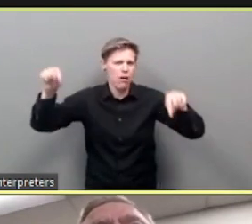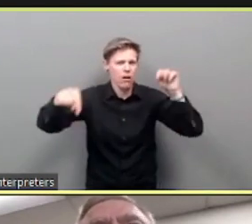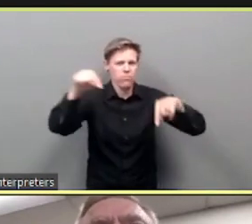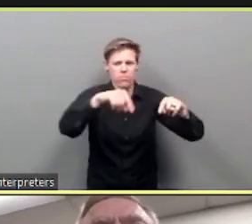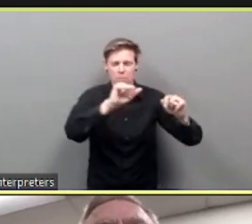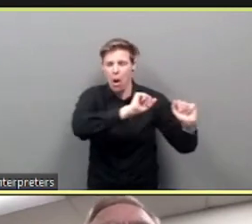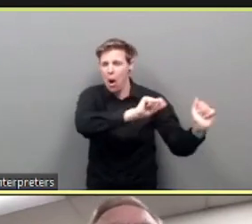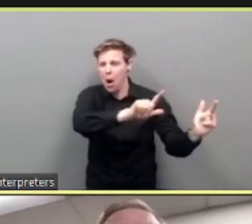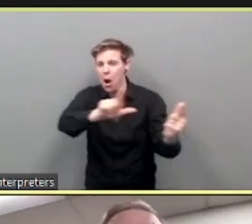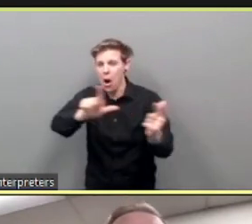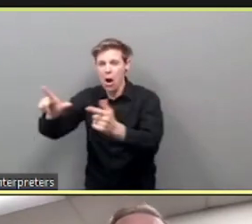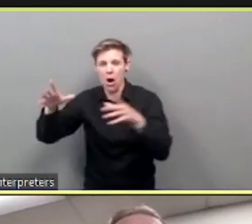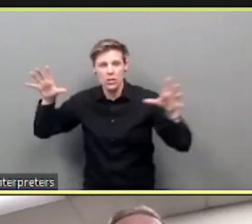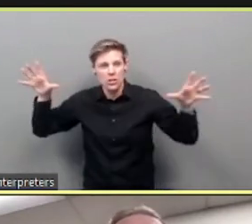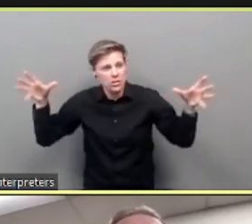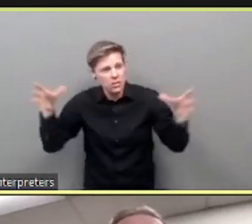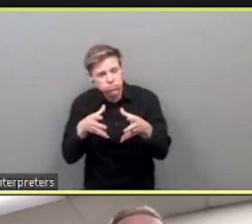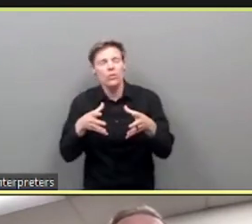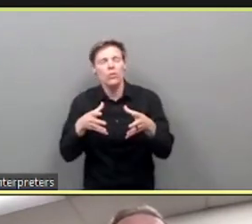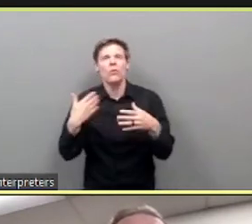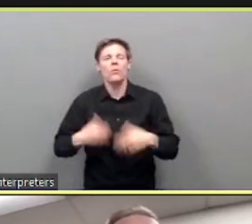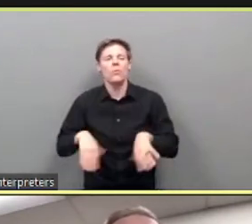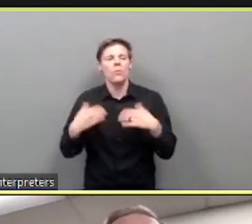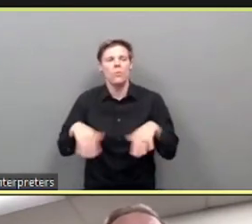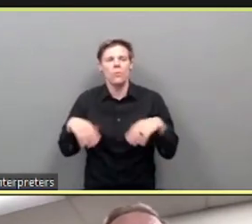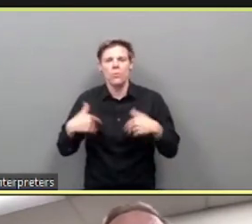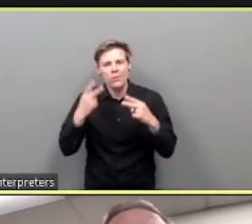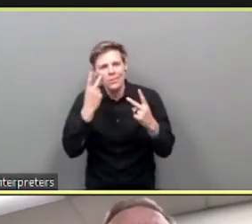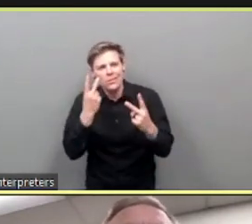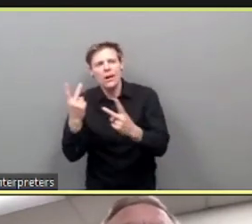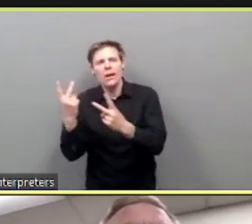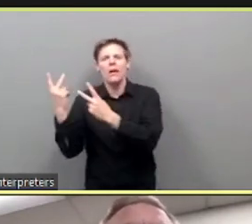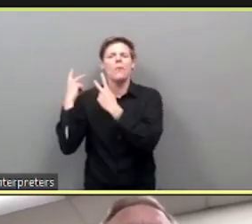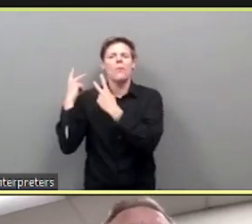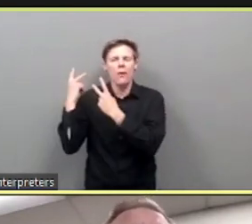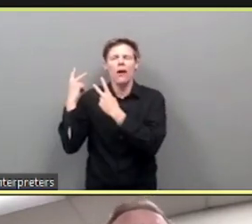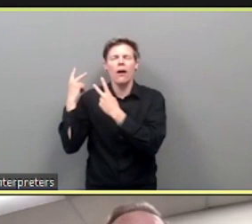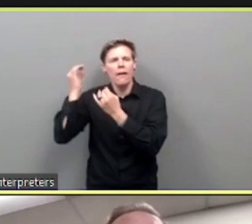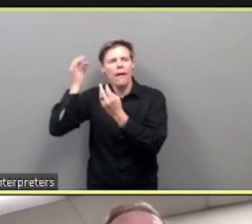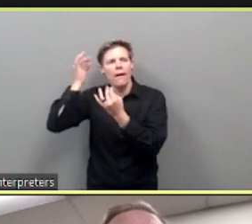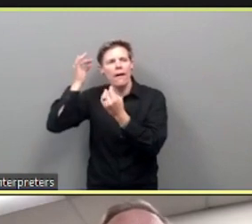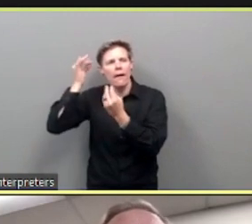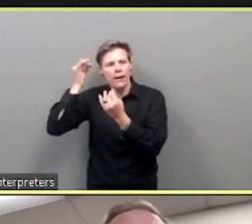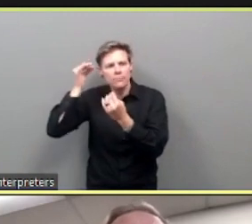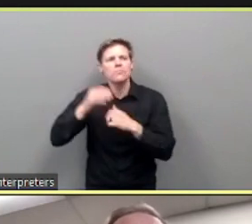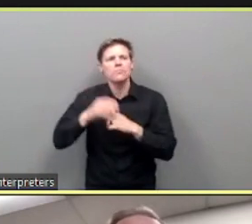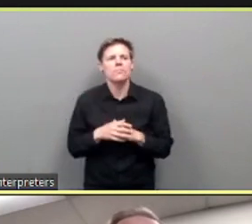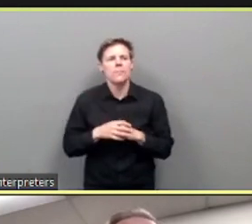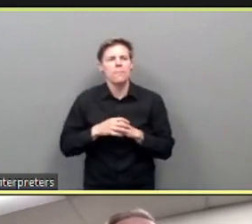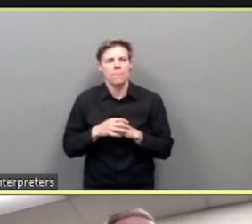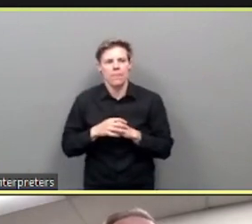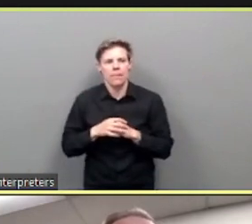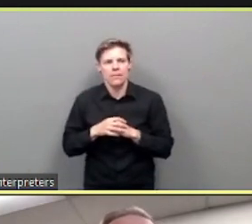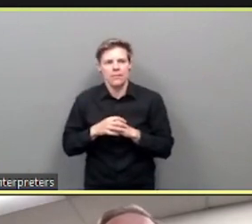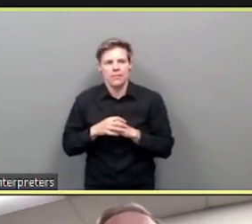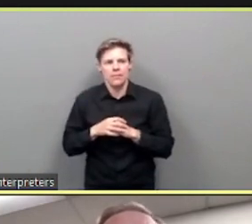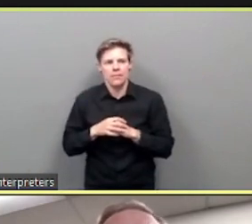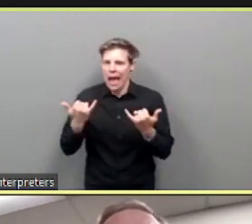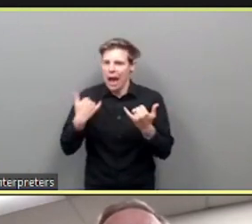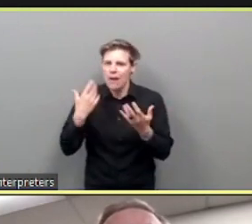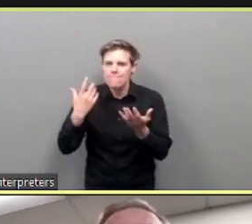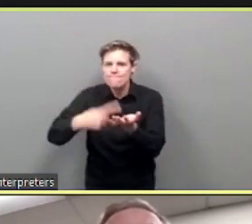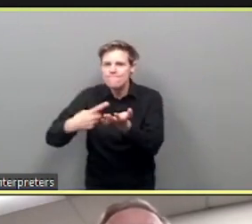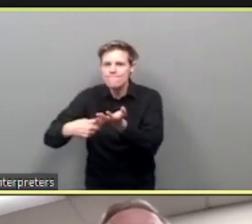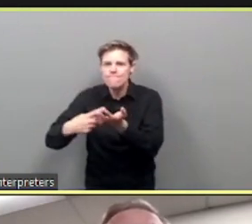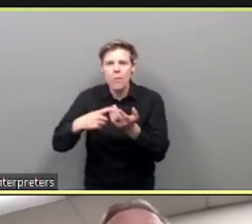we'll reflect back a little bit on that near the end, but also there's a lot of news today about the booster vaccines and things